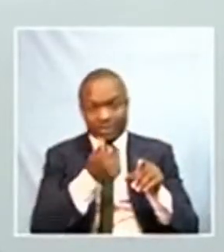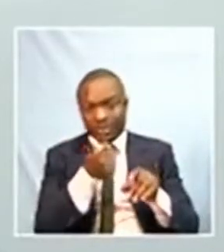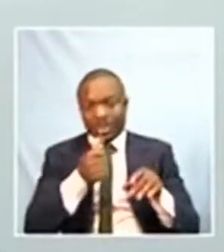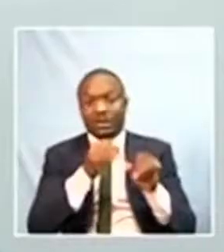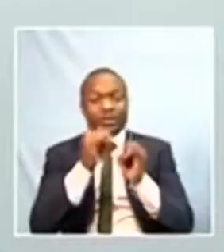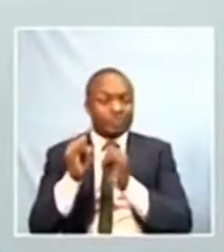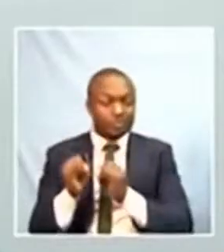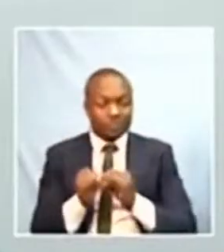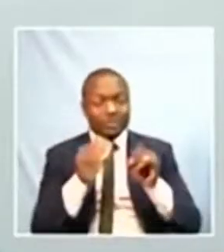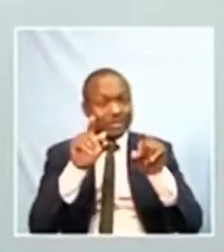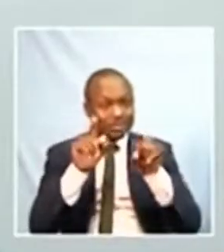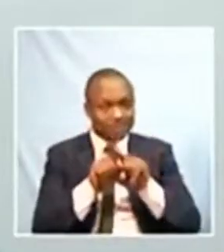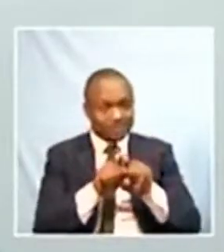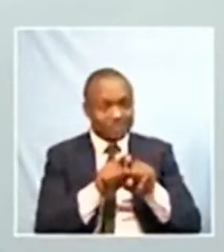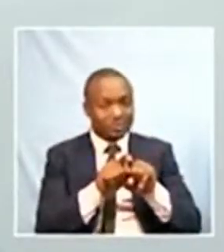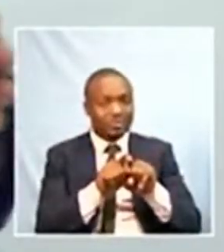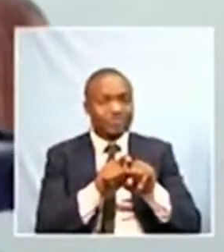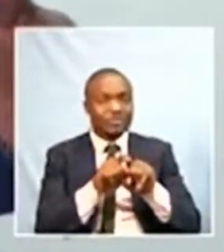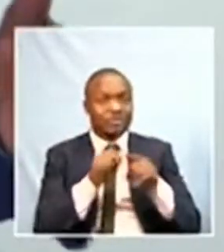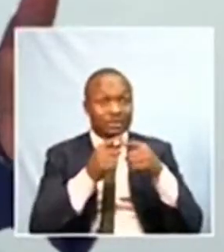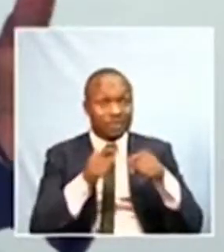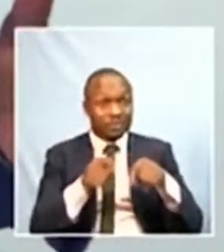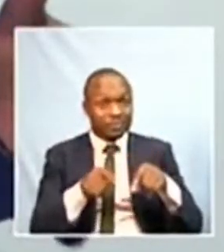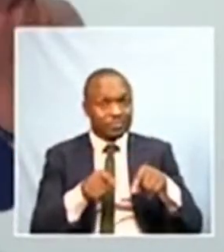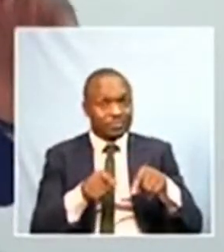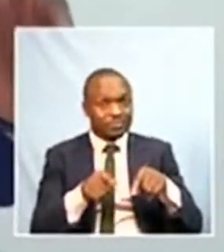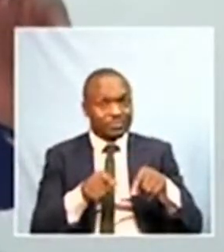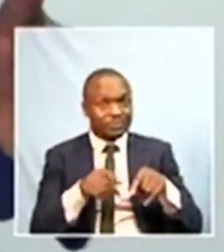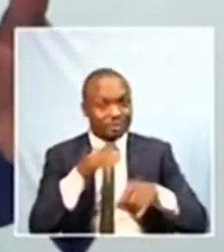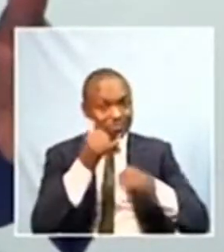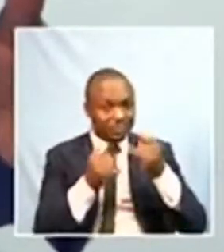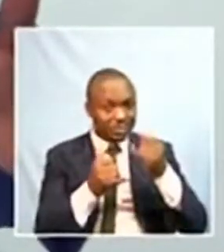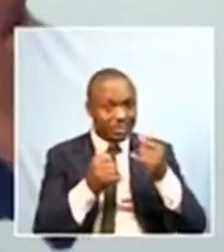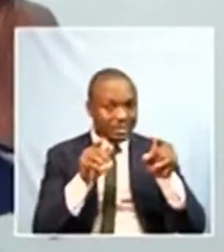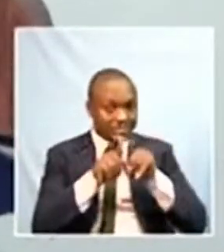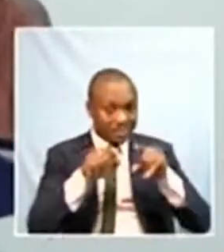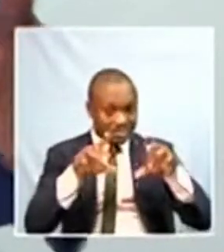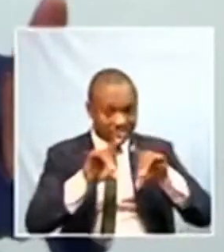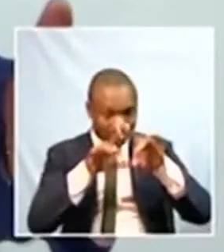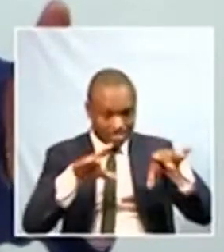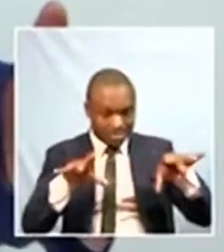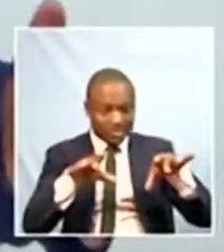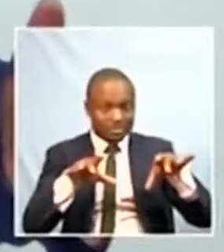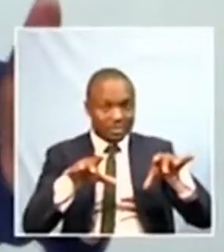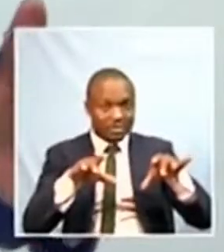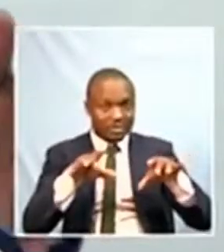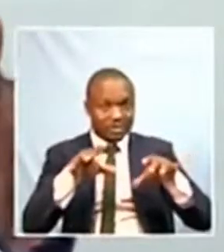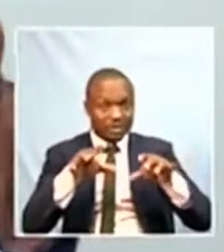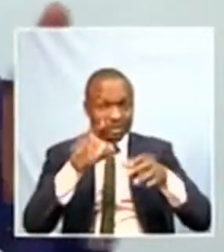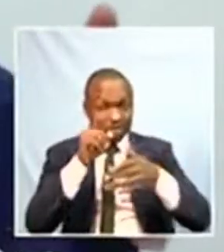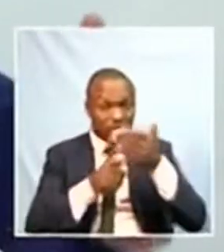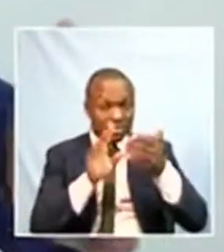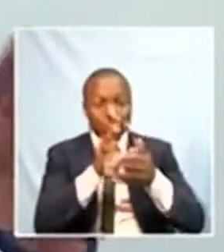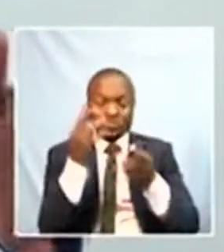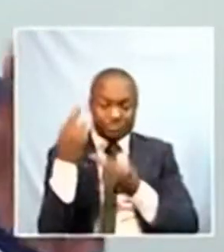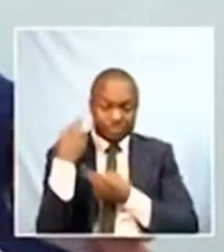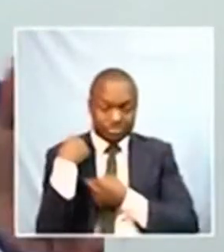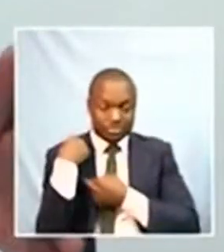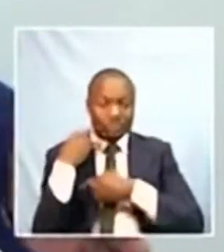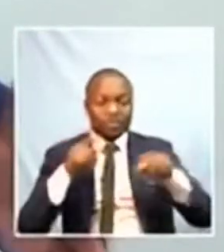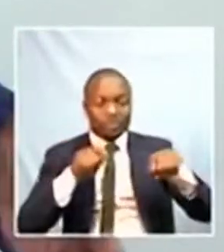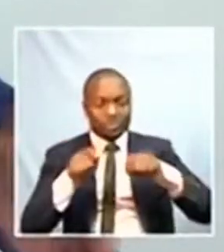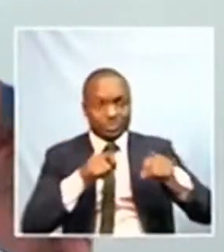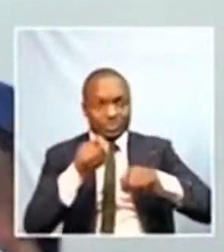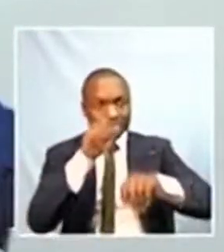terrain, why these? That's why we are asking, what was your role in the supervision during the time